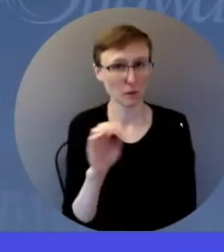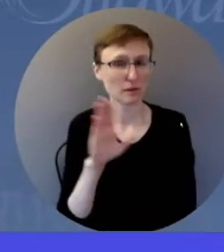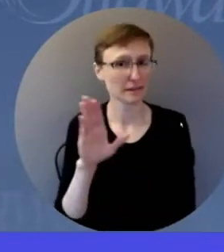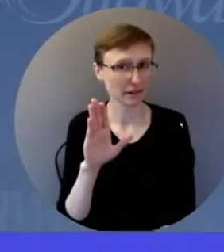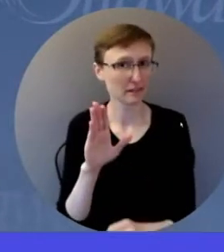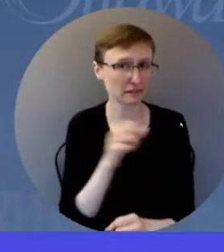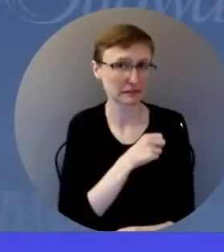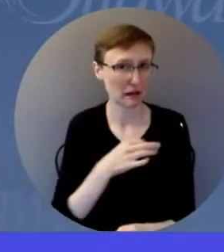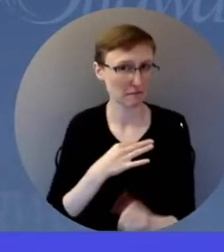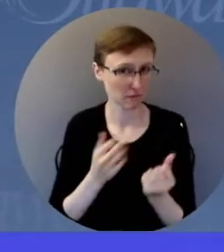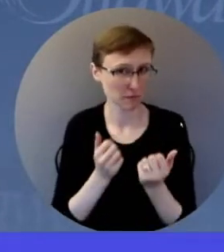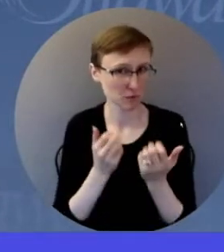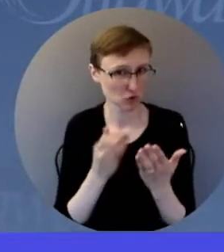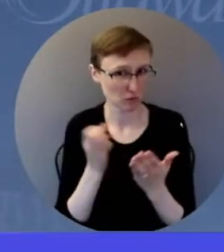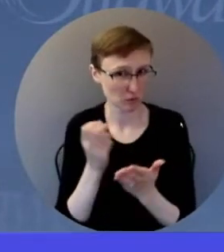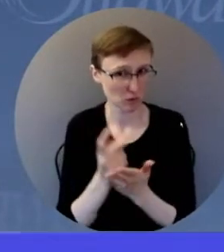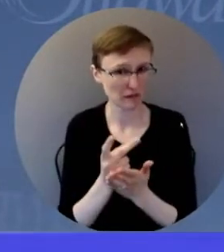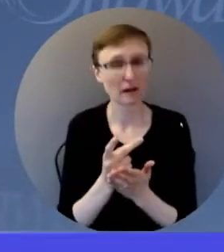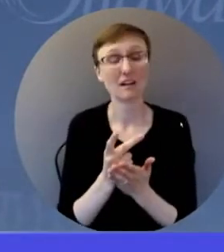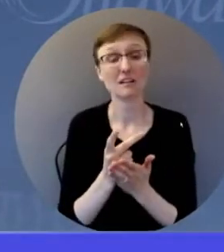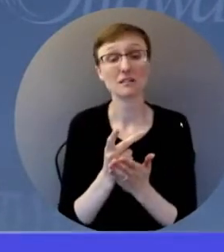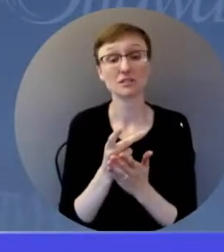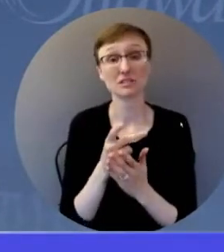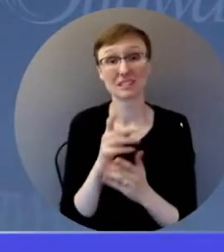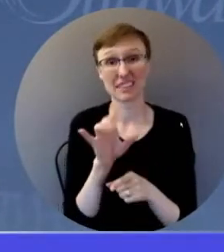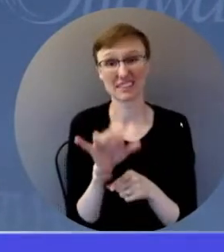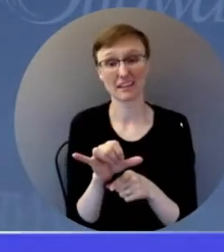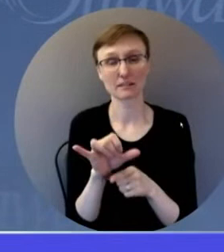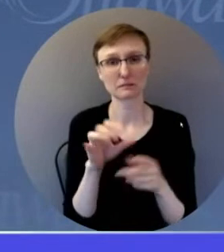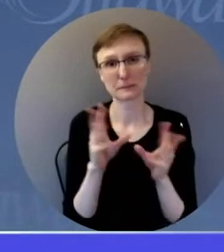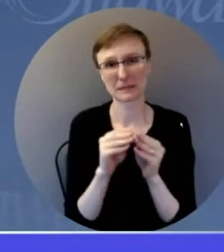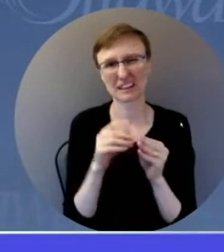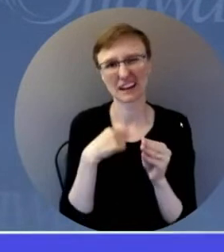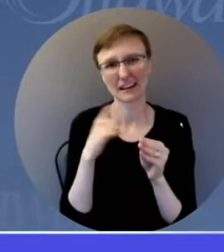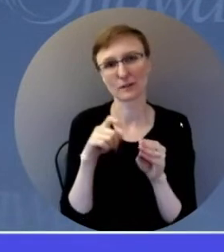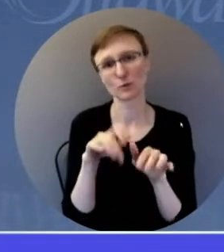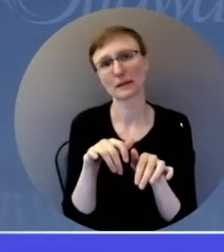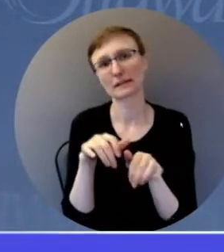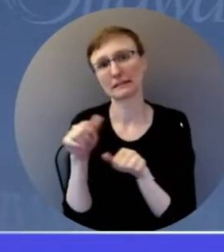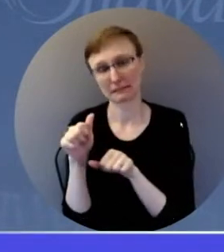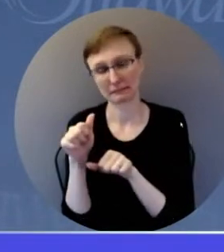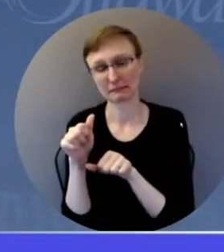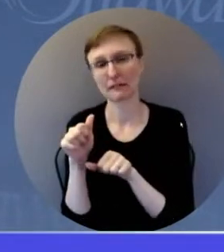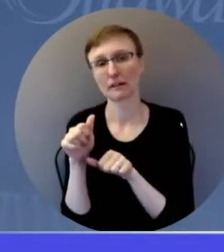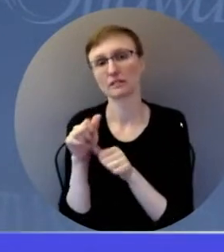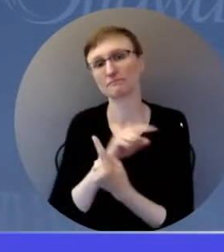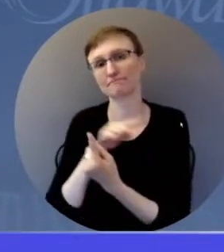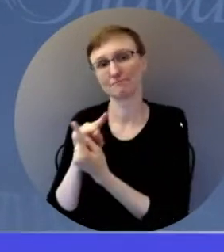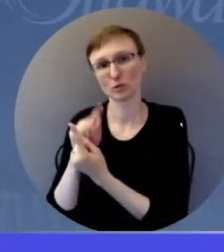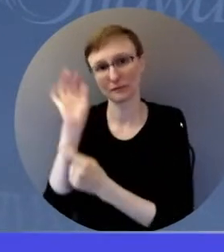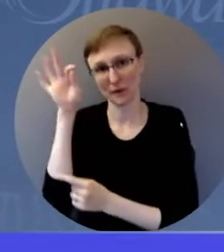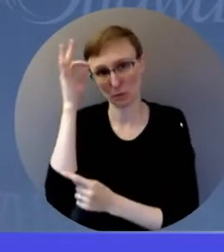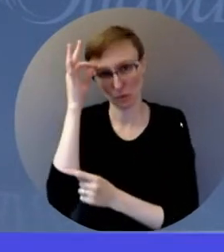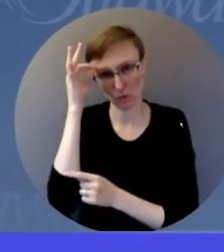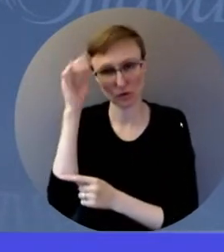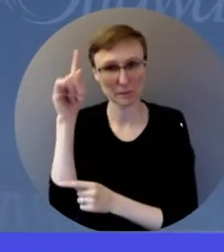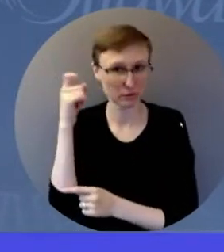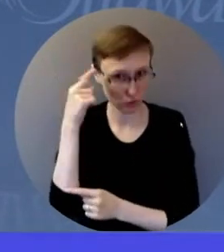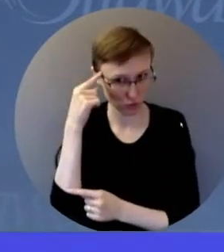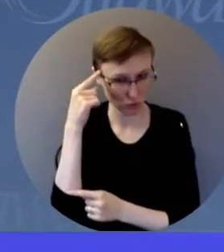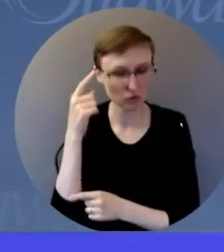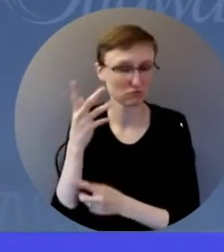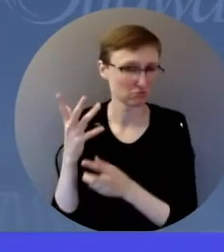meeting just before that issue began to meet with the federal minister on a couple of important issues. But